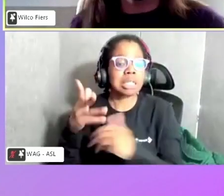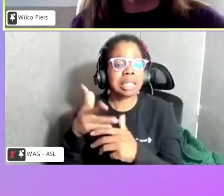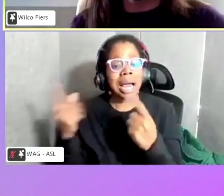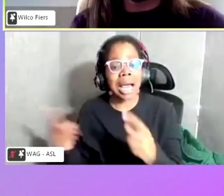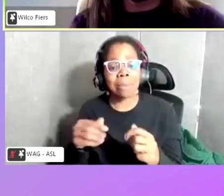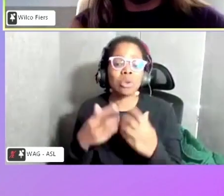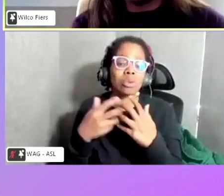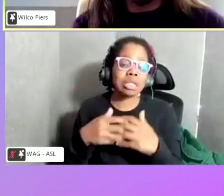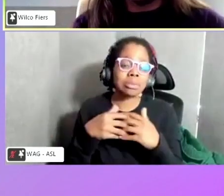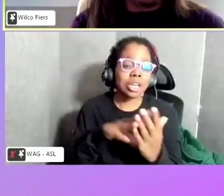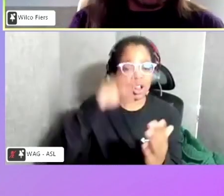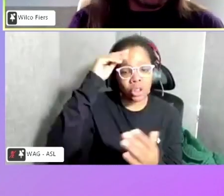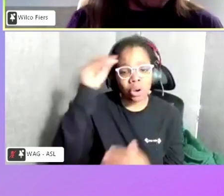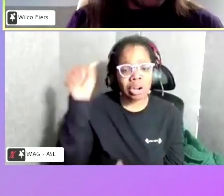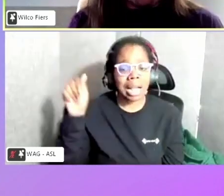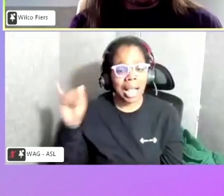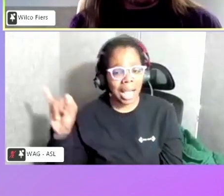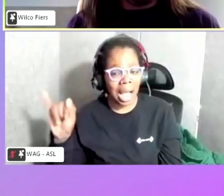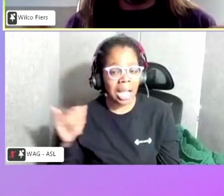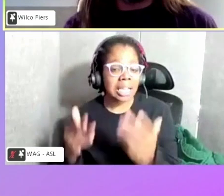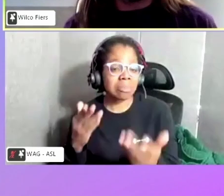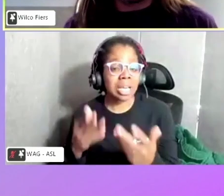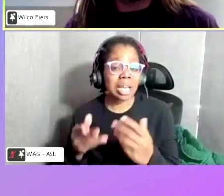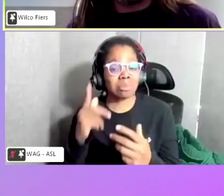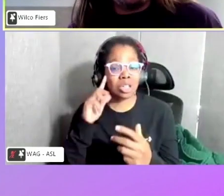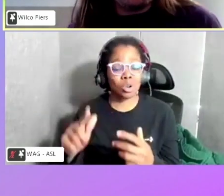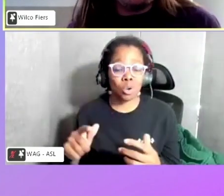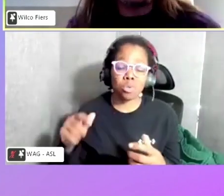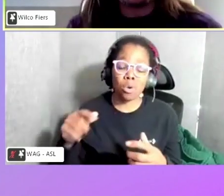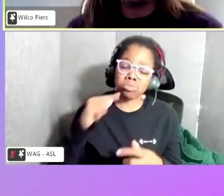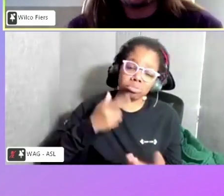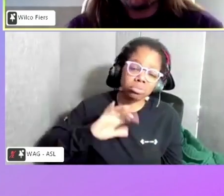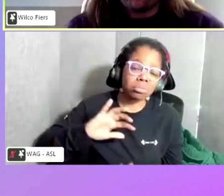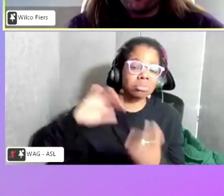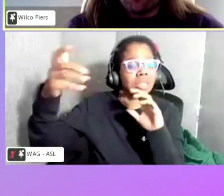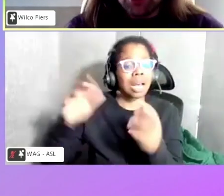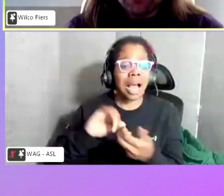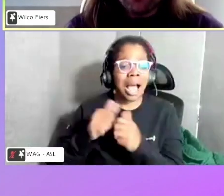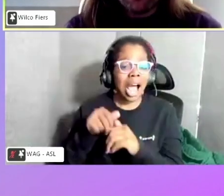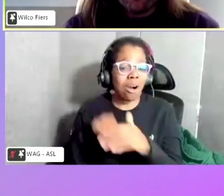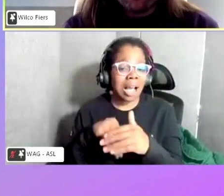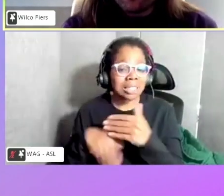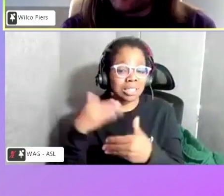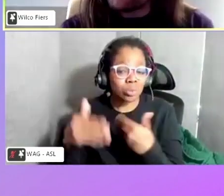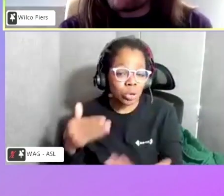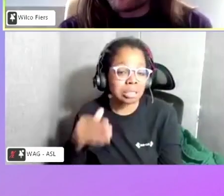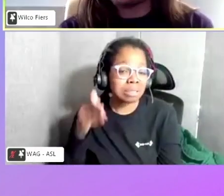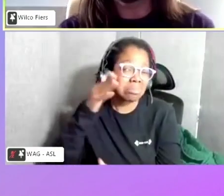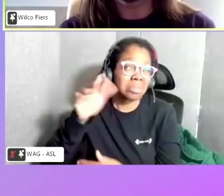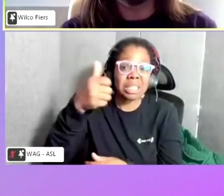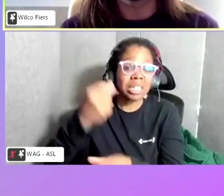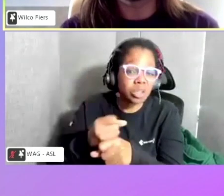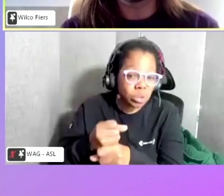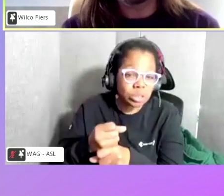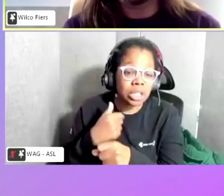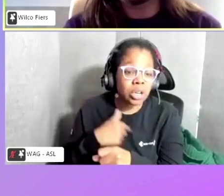and AI, which potentially can uproot and drastically change how accessibility works 10 years from now. And